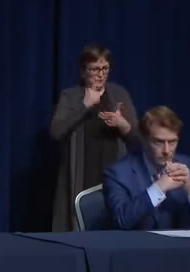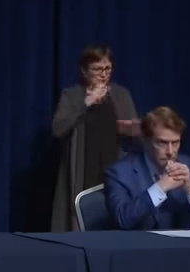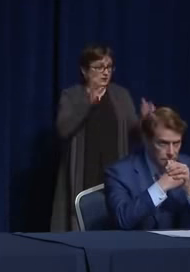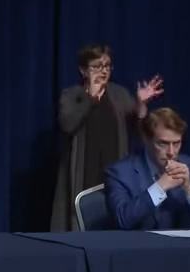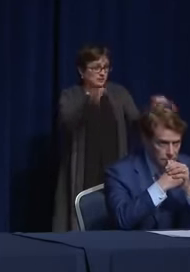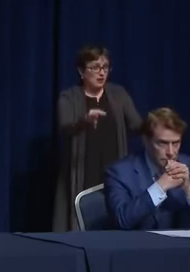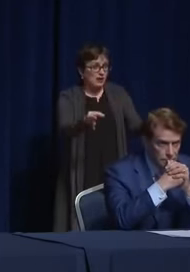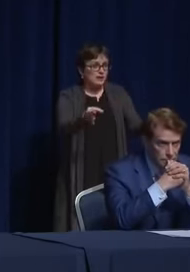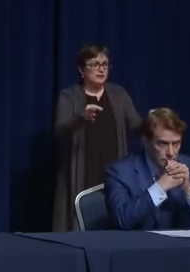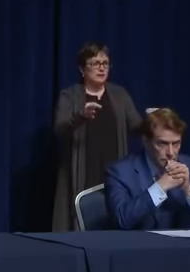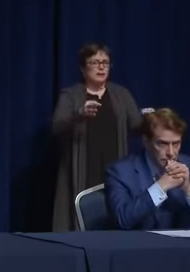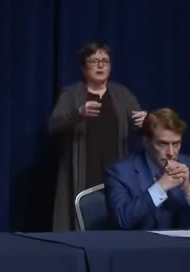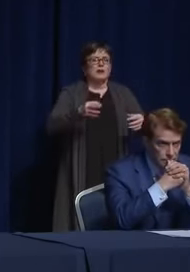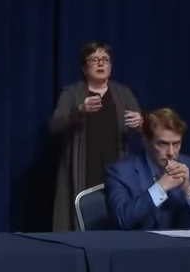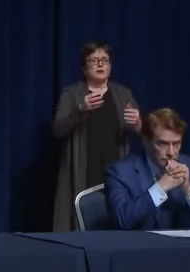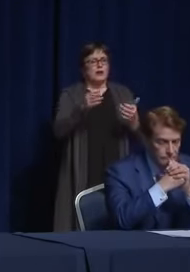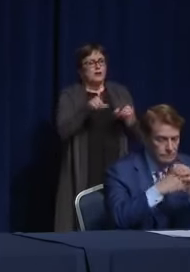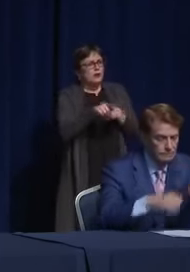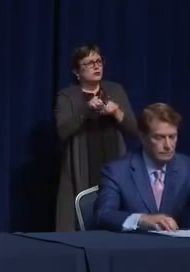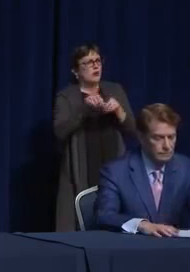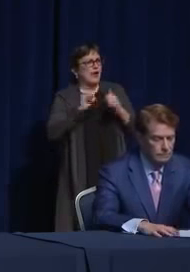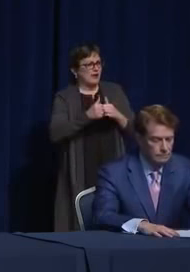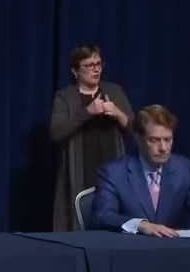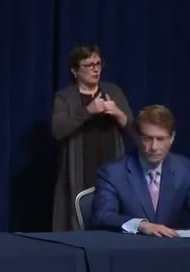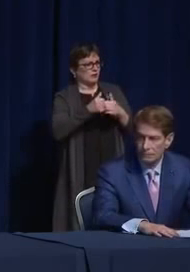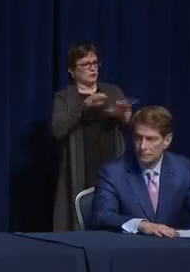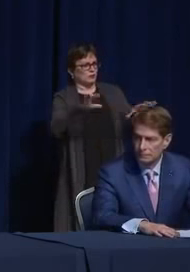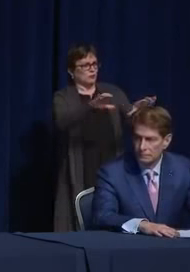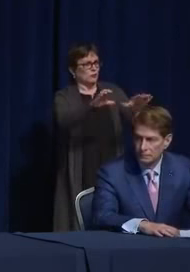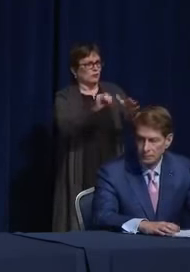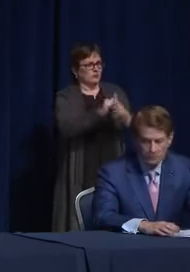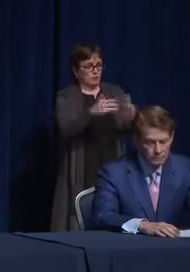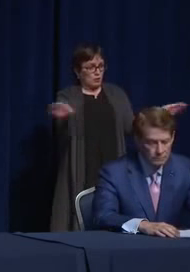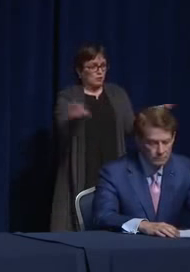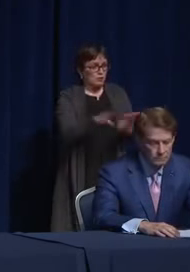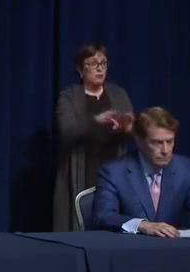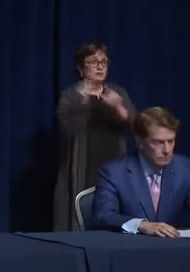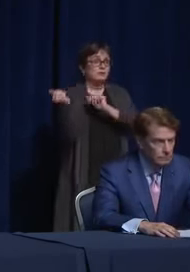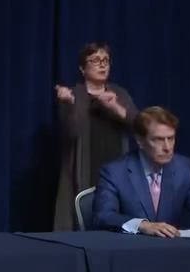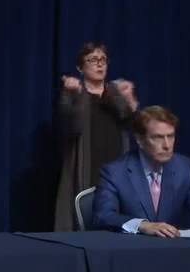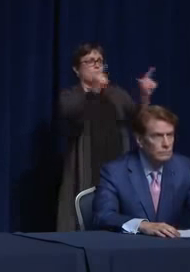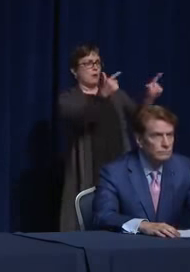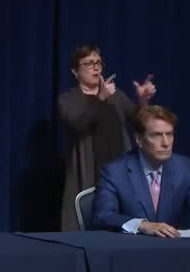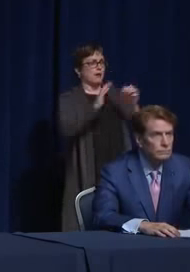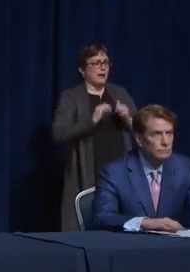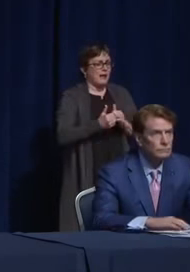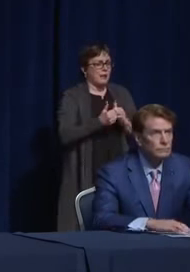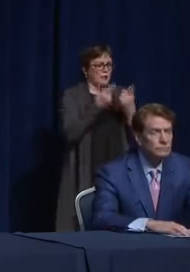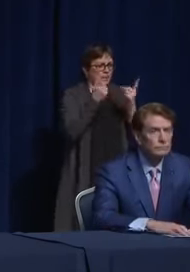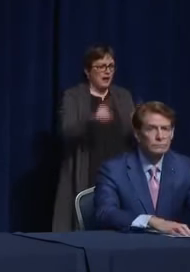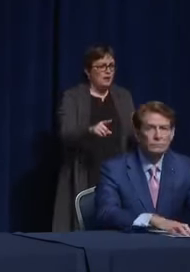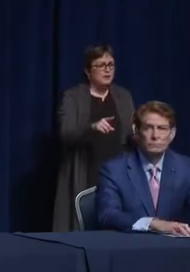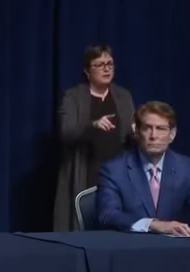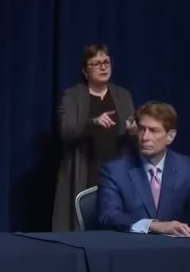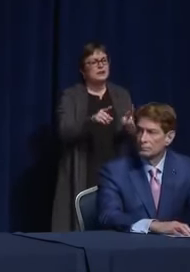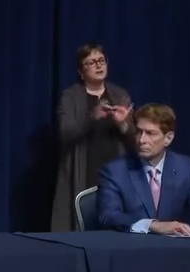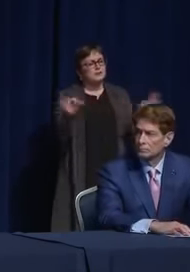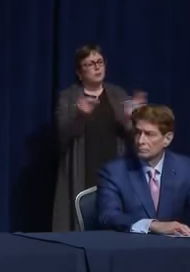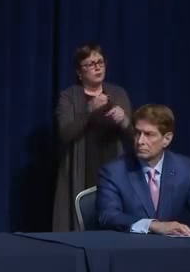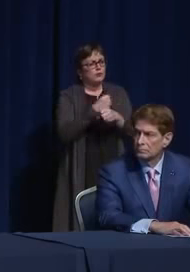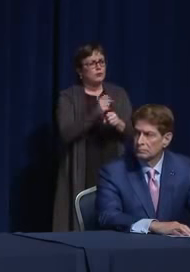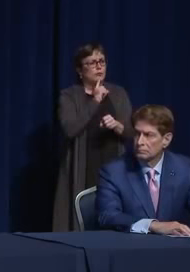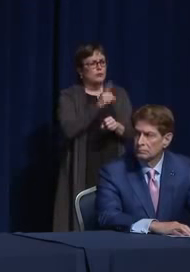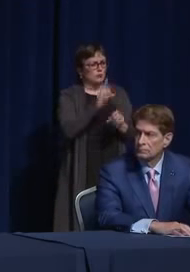in terms of execution of that plan, particularly, as I've mentioned many times, to those who have food insecurity,